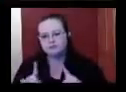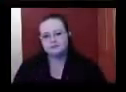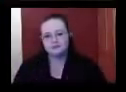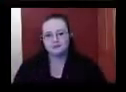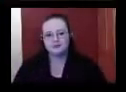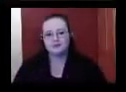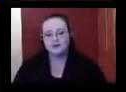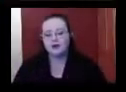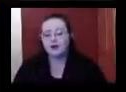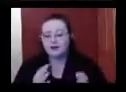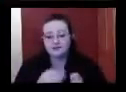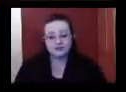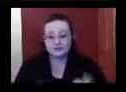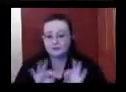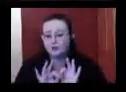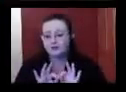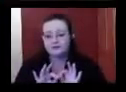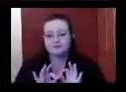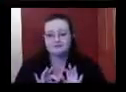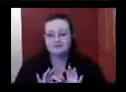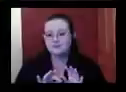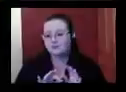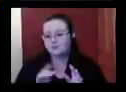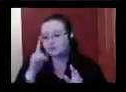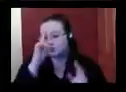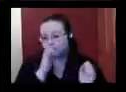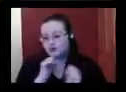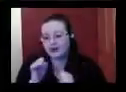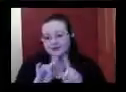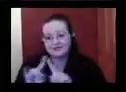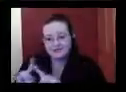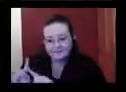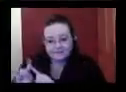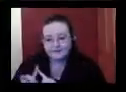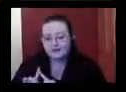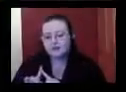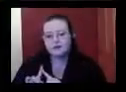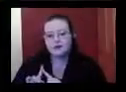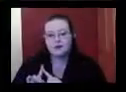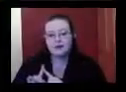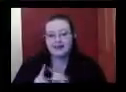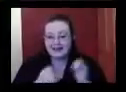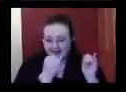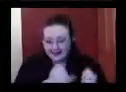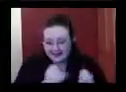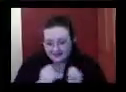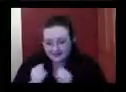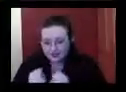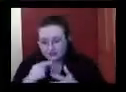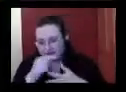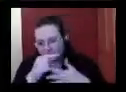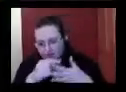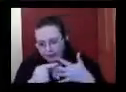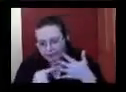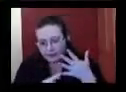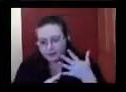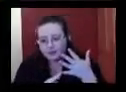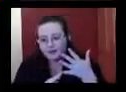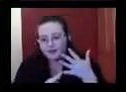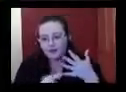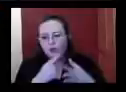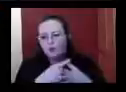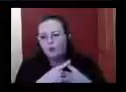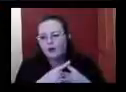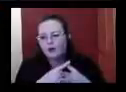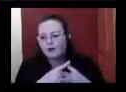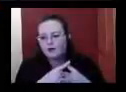note, regardless of the strategies individually, they all work together. So it's not enough to